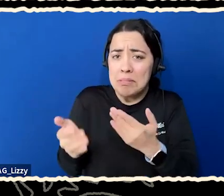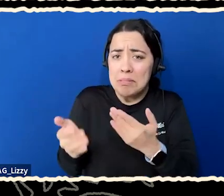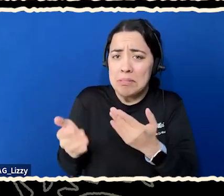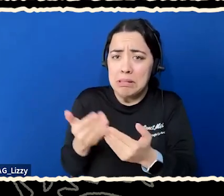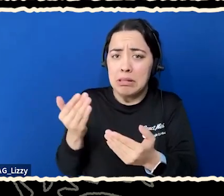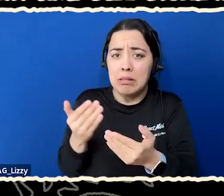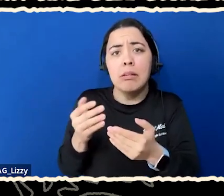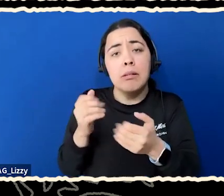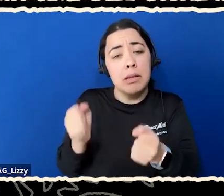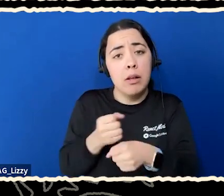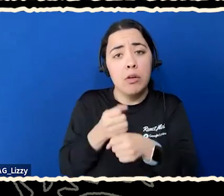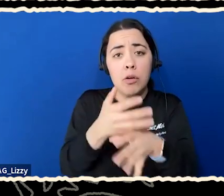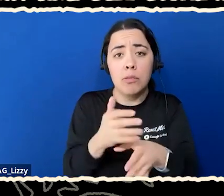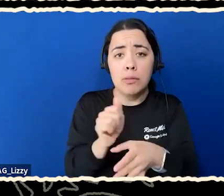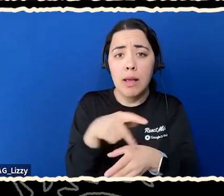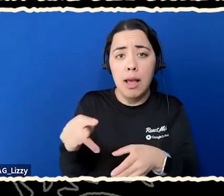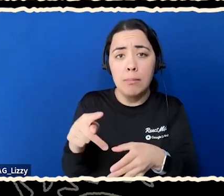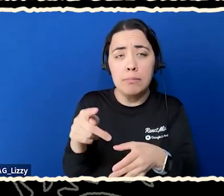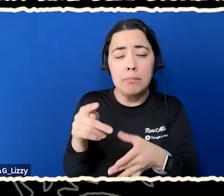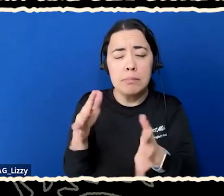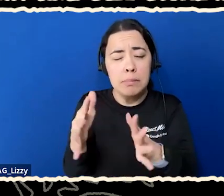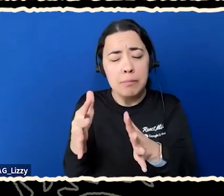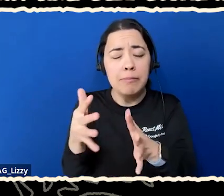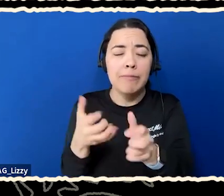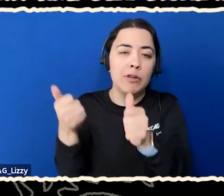make applications slightly faster.